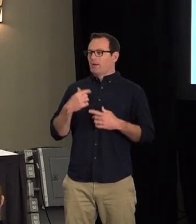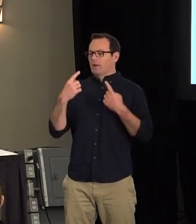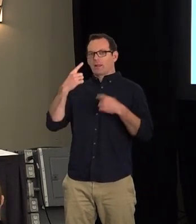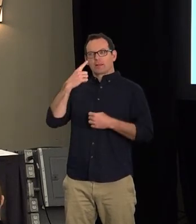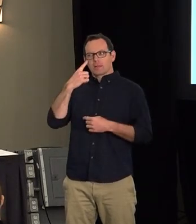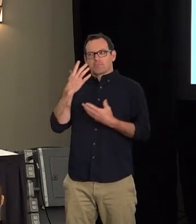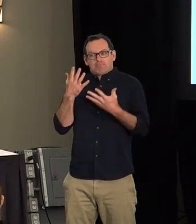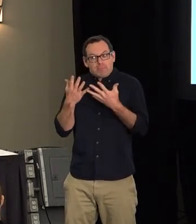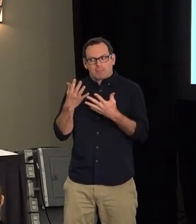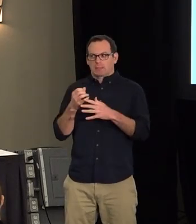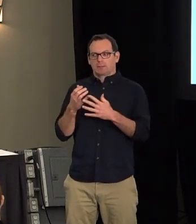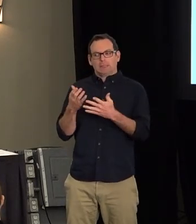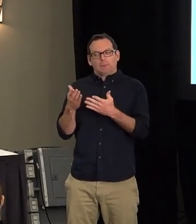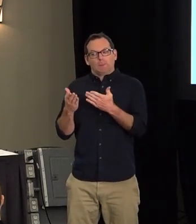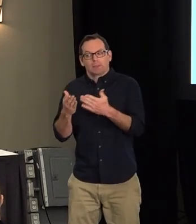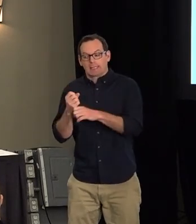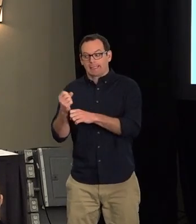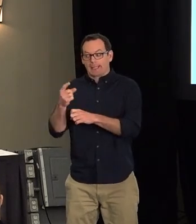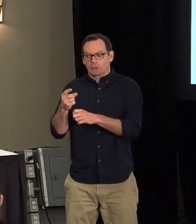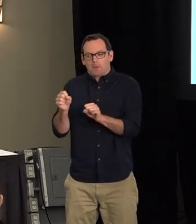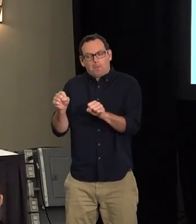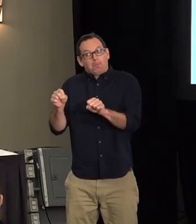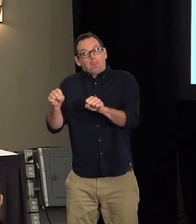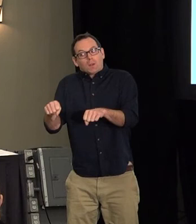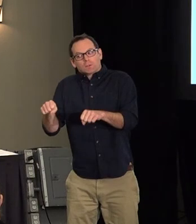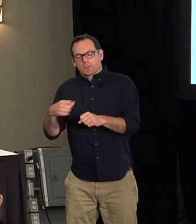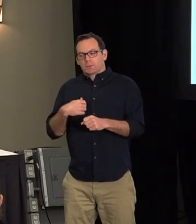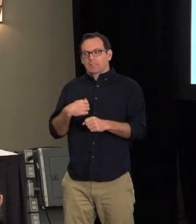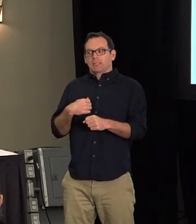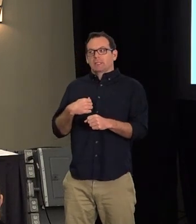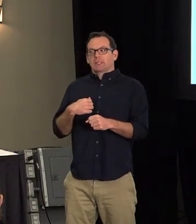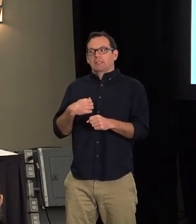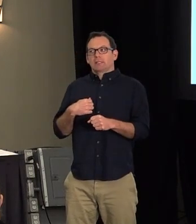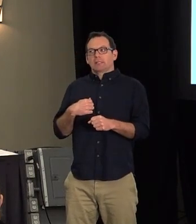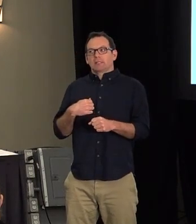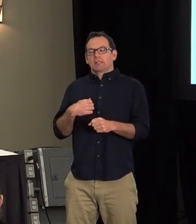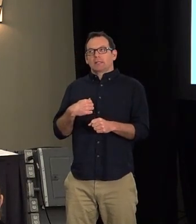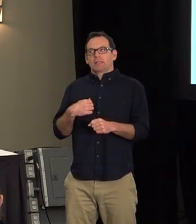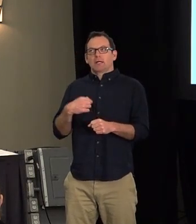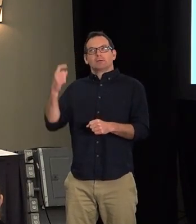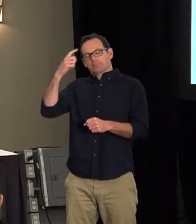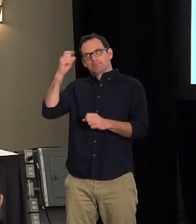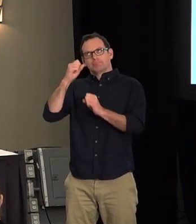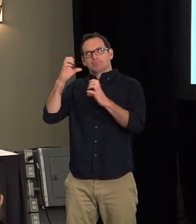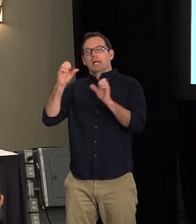year I may consider actually believe that I could work full-time.